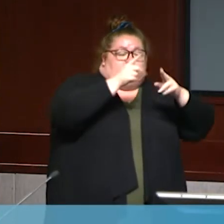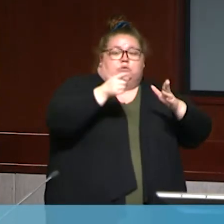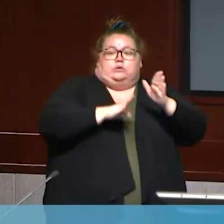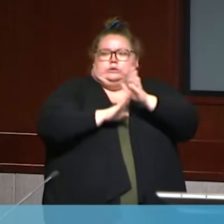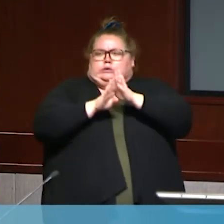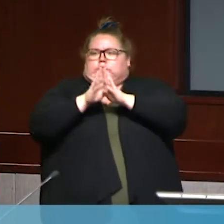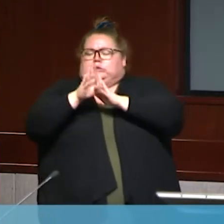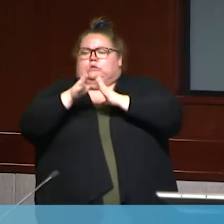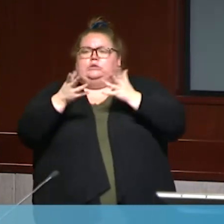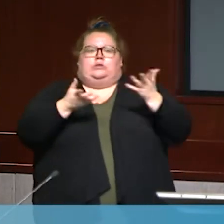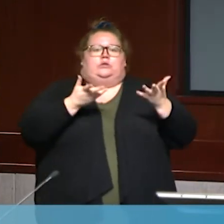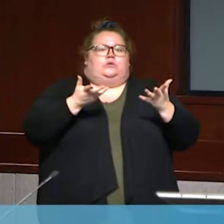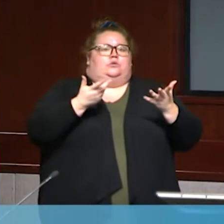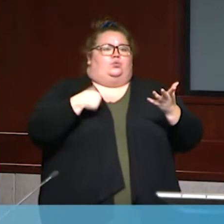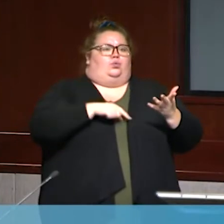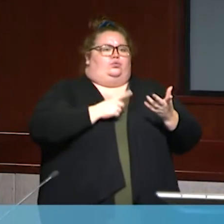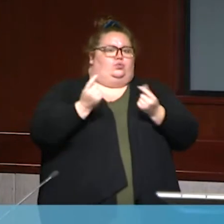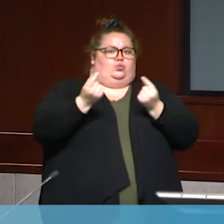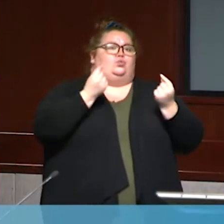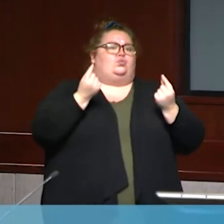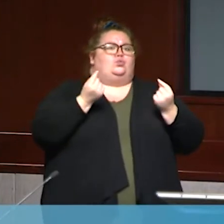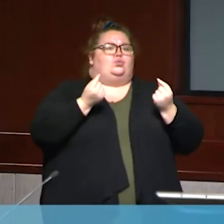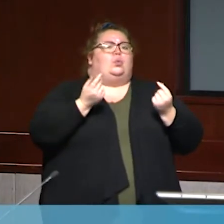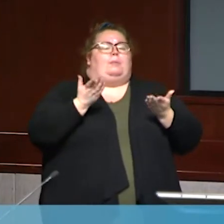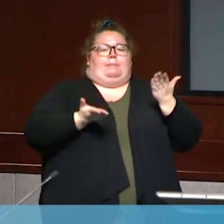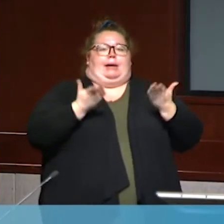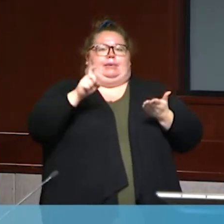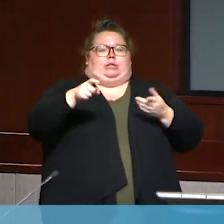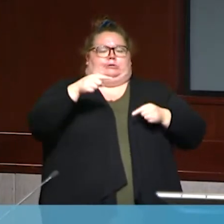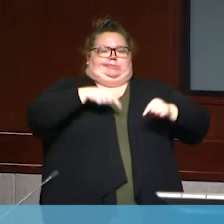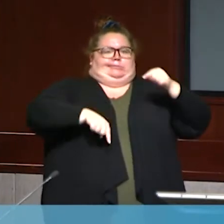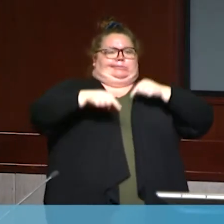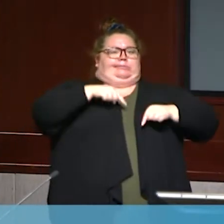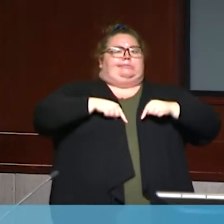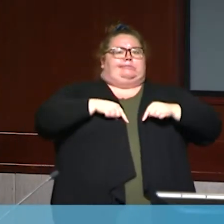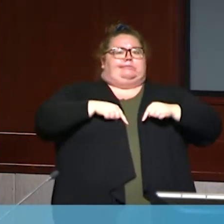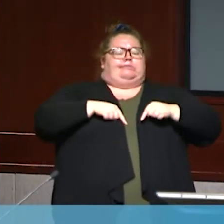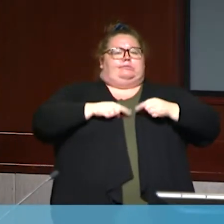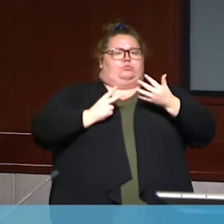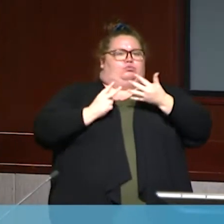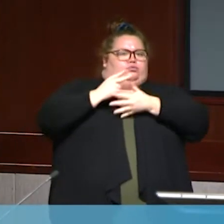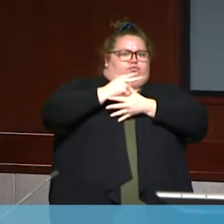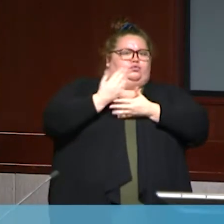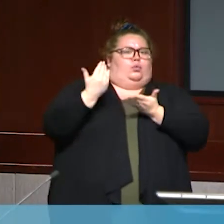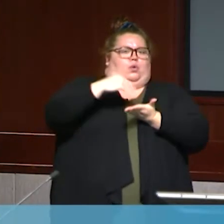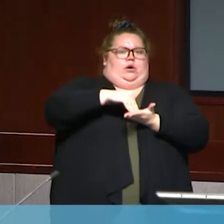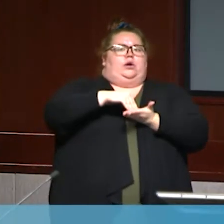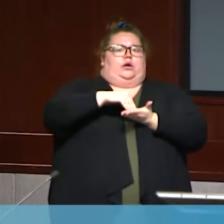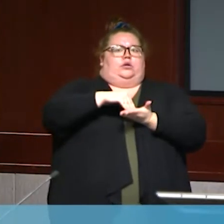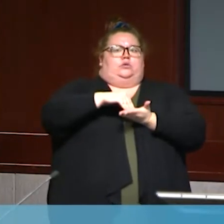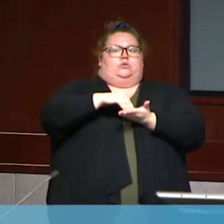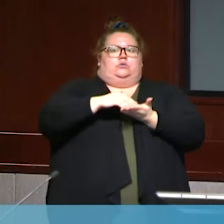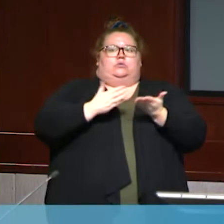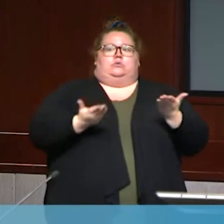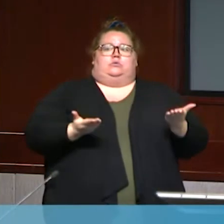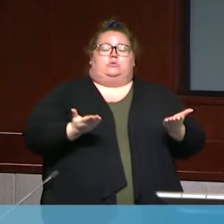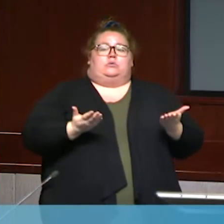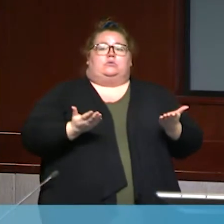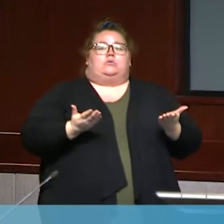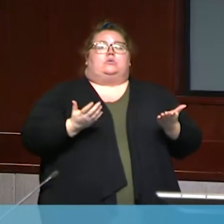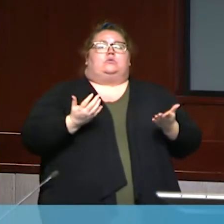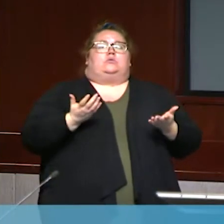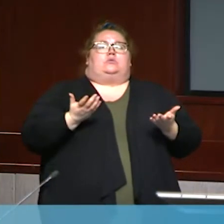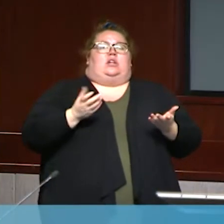that we may need to take if we are unsuccessful in getting those any upward trends in